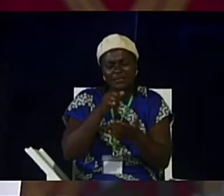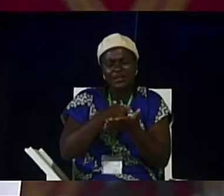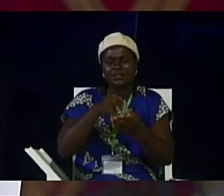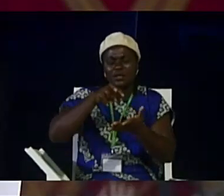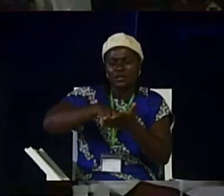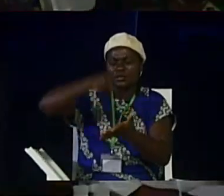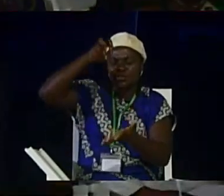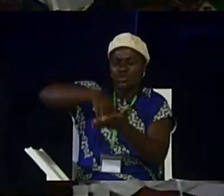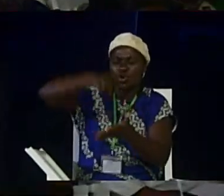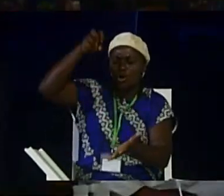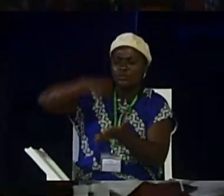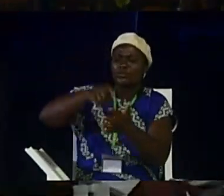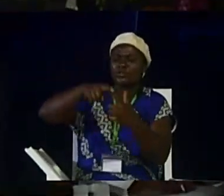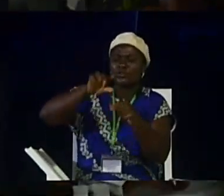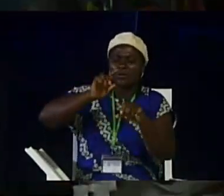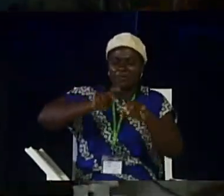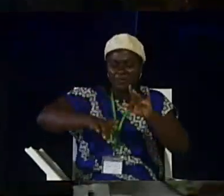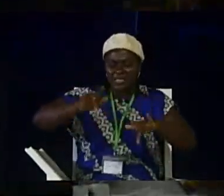Father,